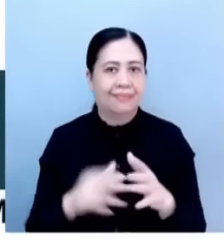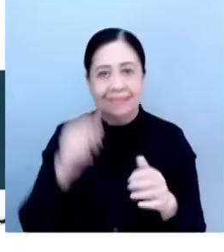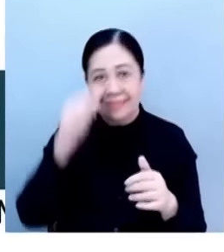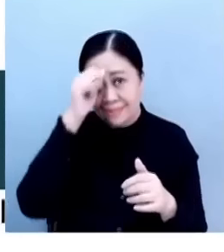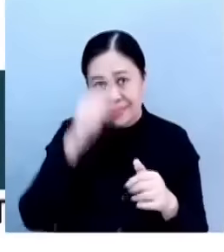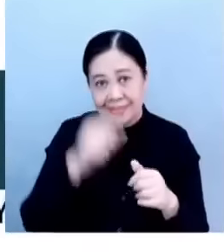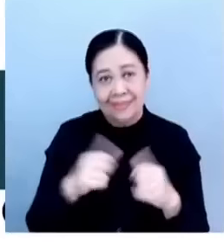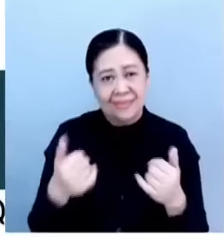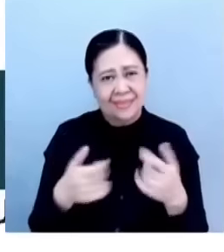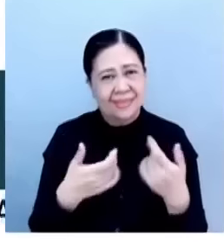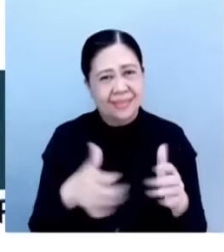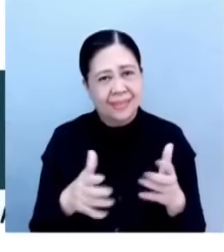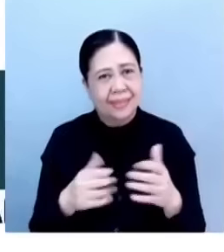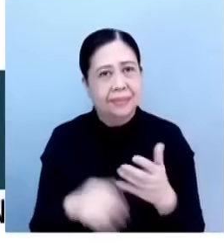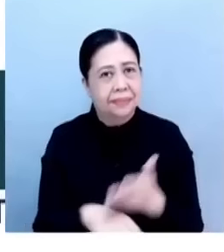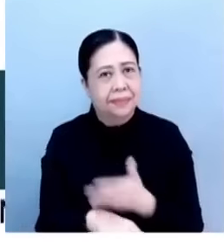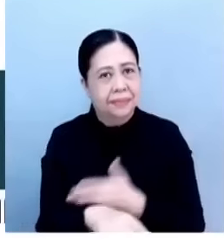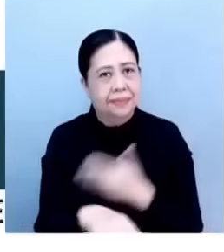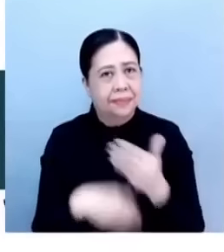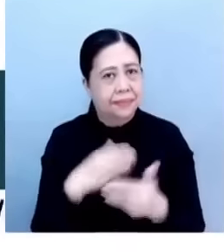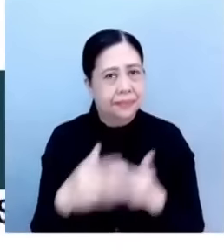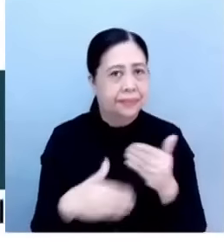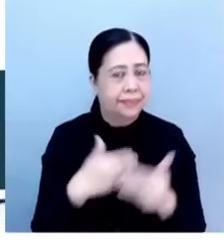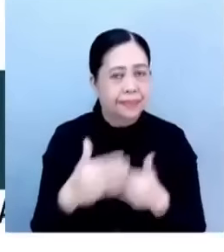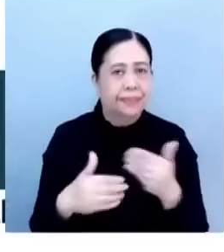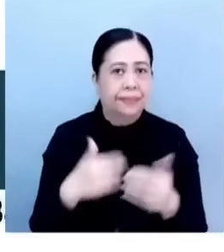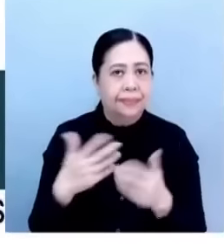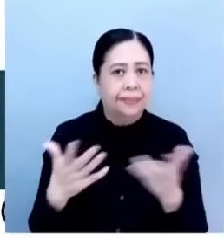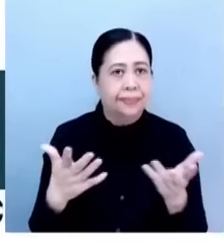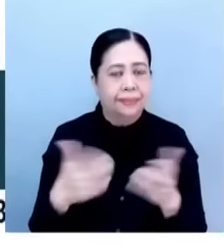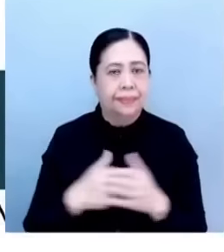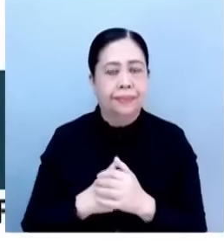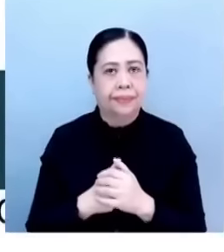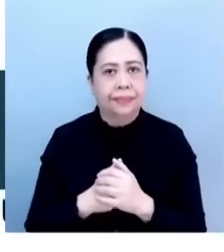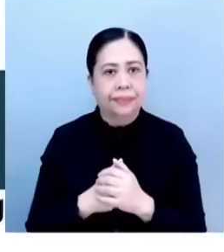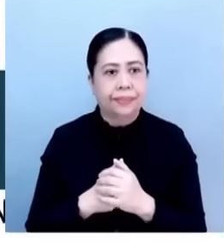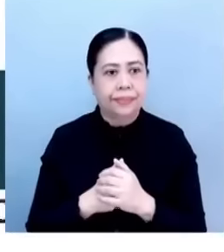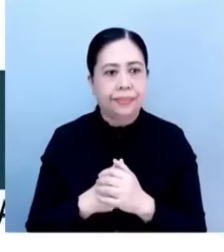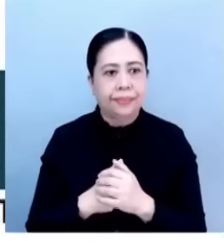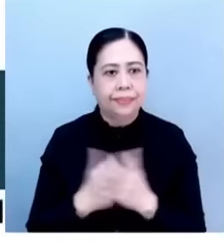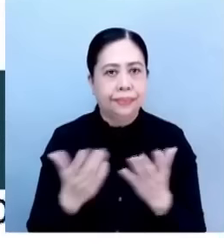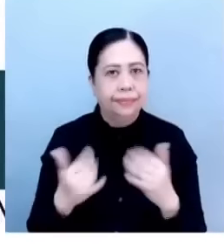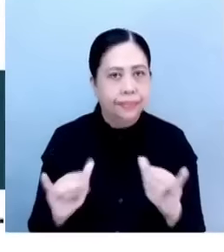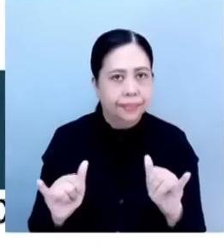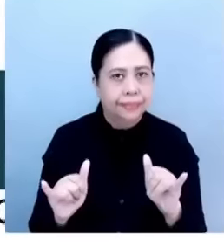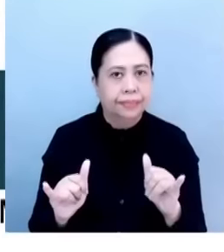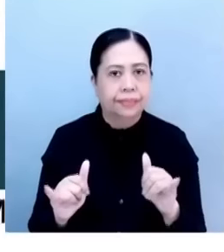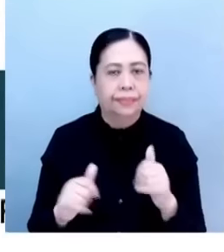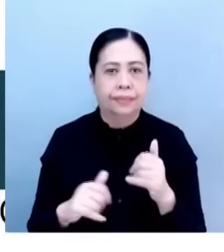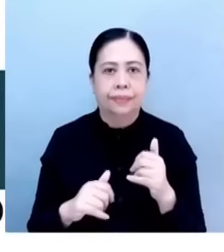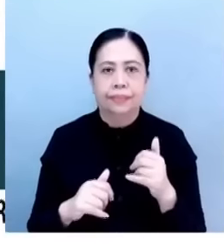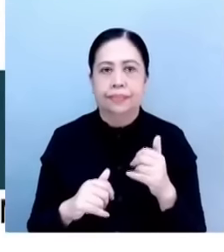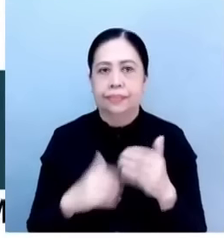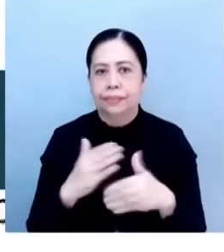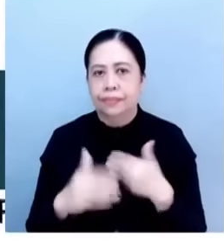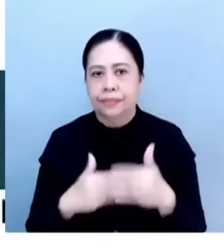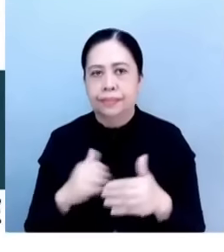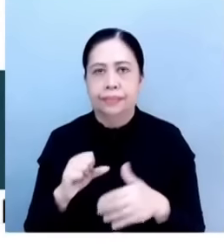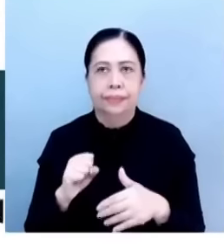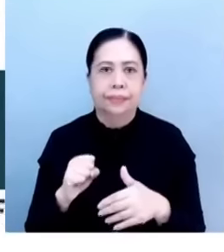remember, this is still in process. it is still a moving process. So,